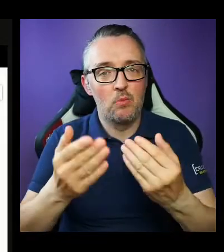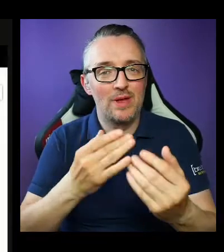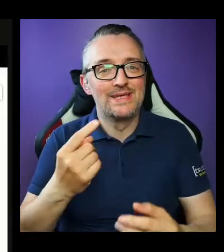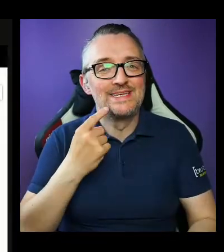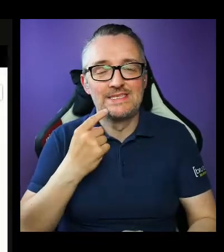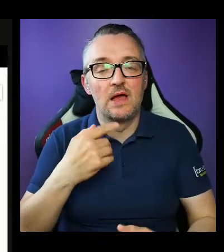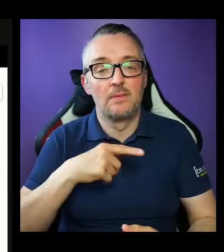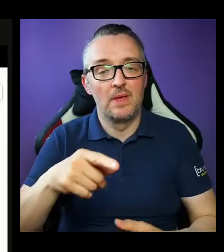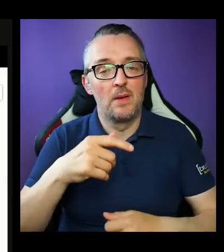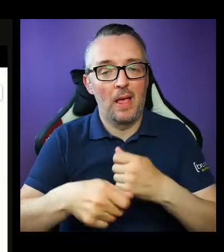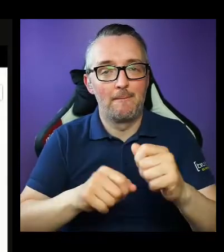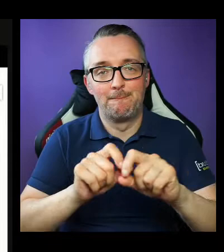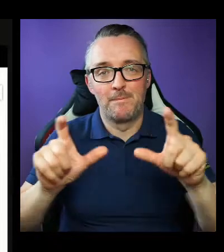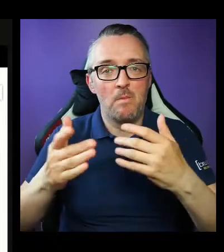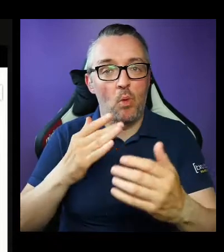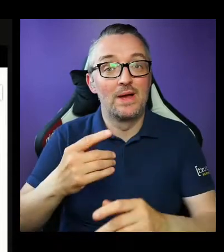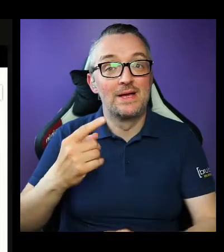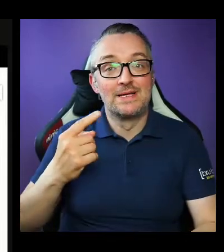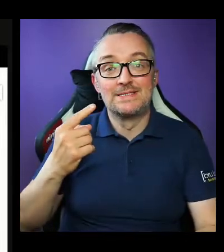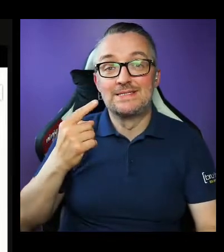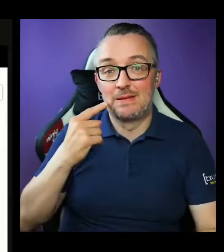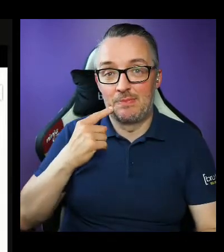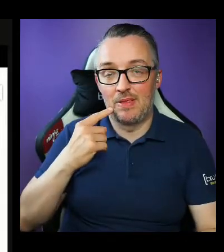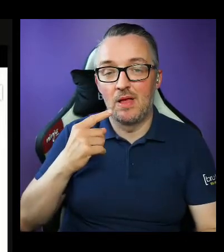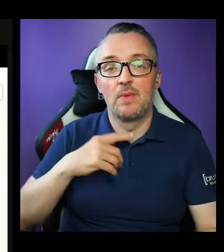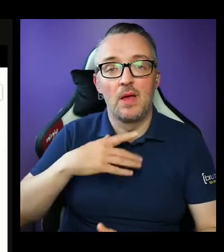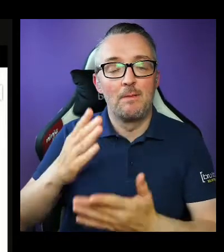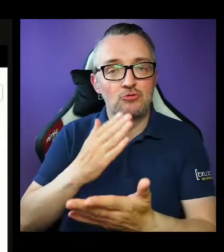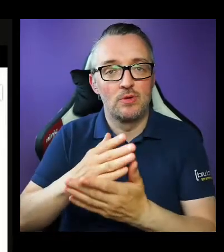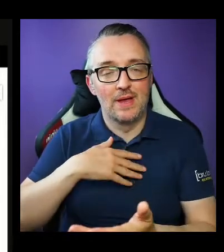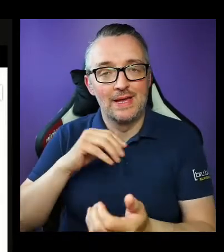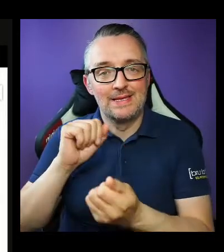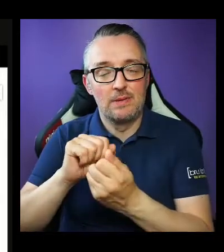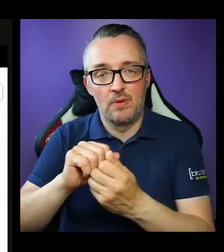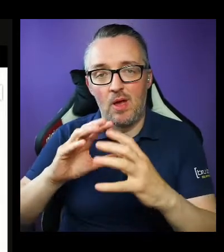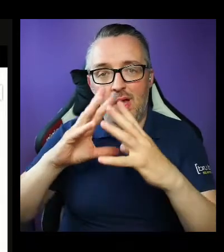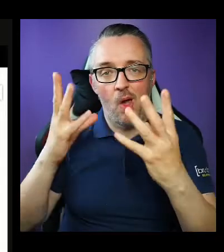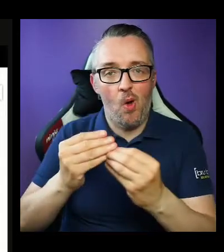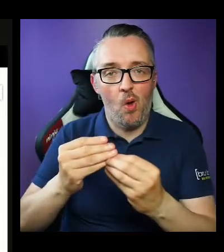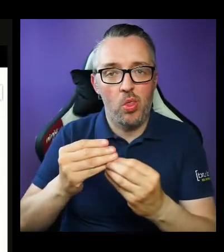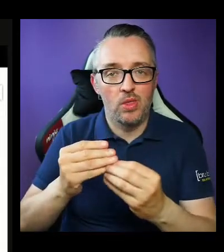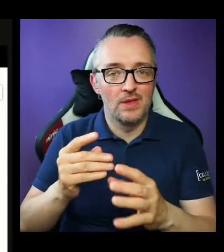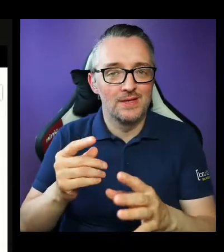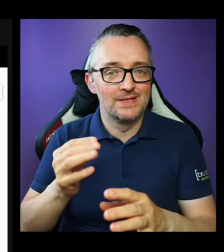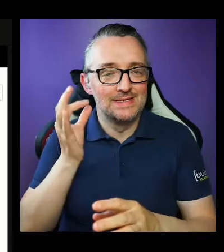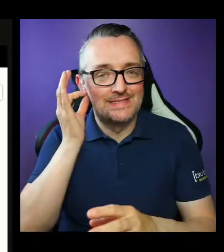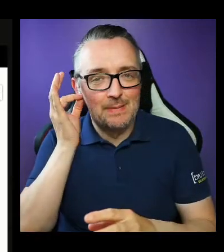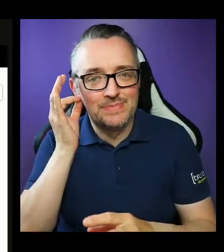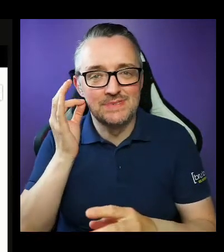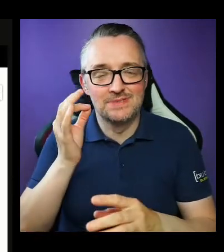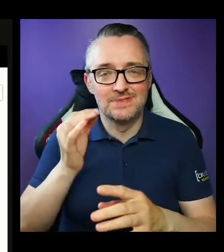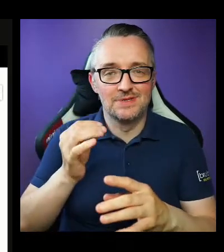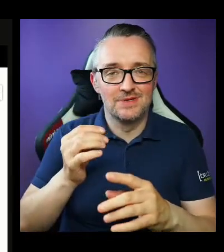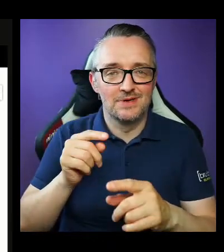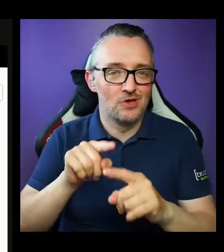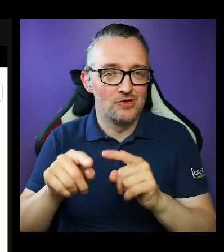I simplified it, but still make sure that I kept all the gotchas and tricks that I learned working